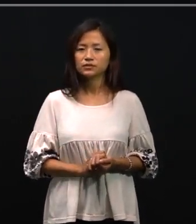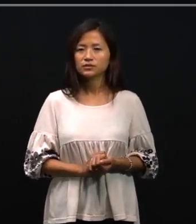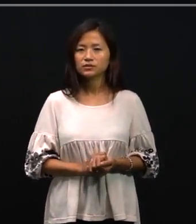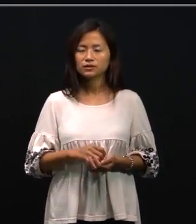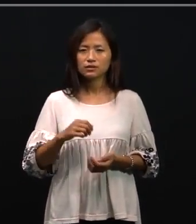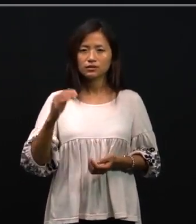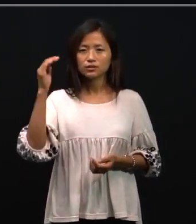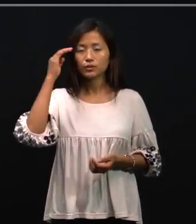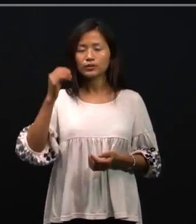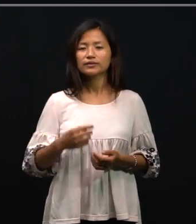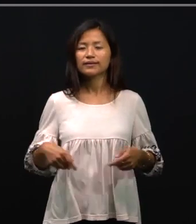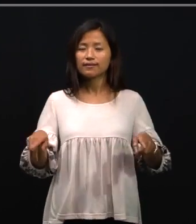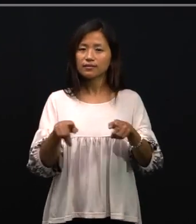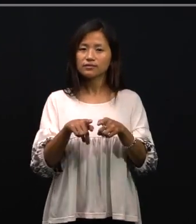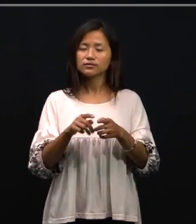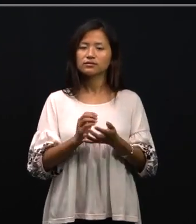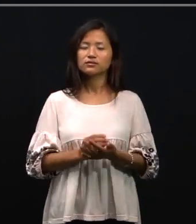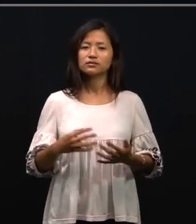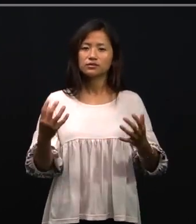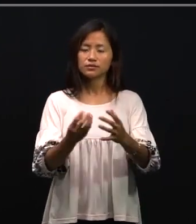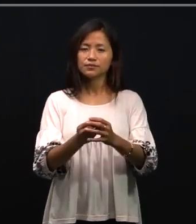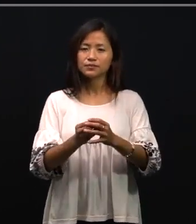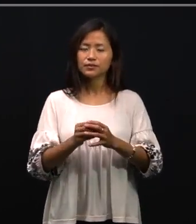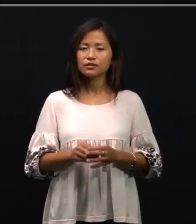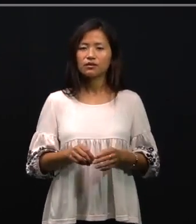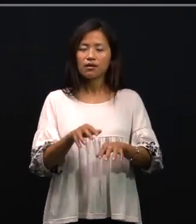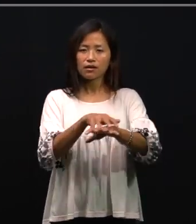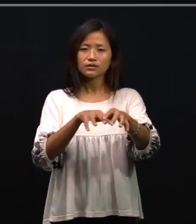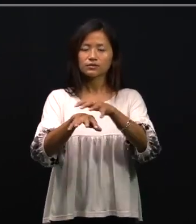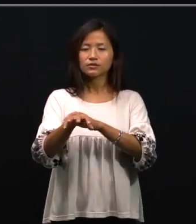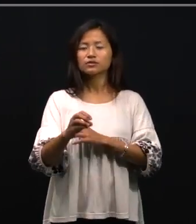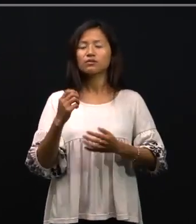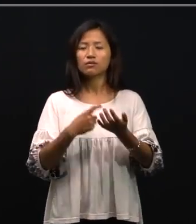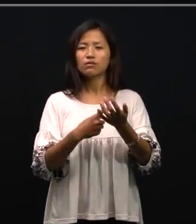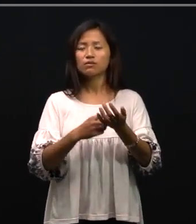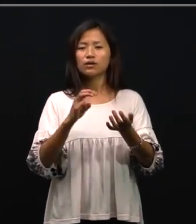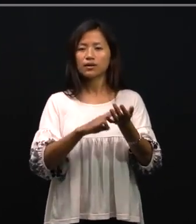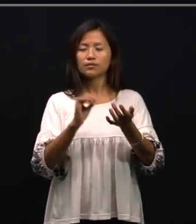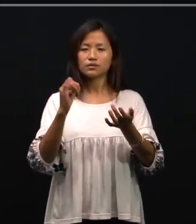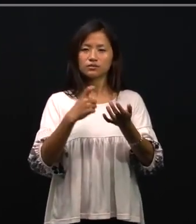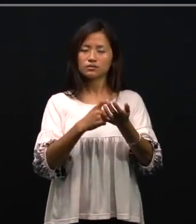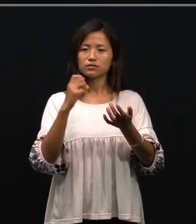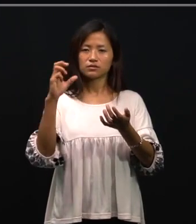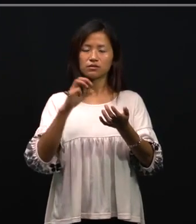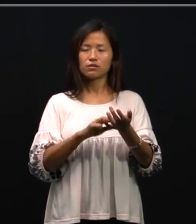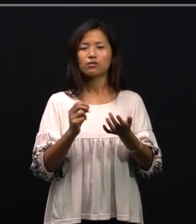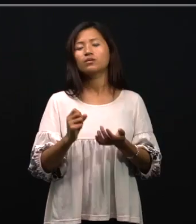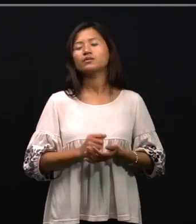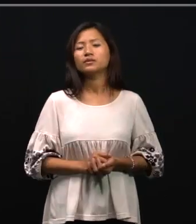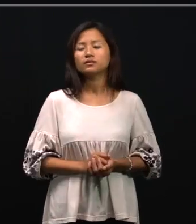is known as binomial nomenclature of naming of plants or animals or microbes. And the first name is